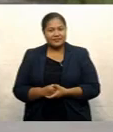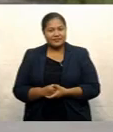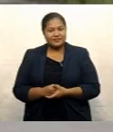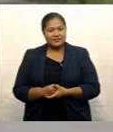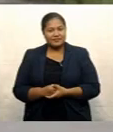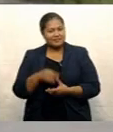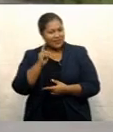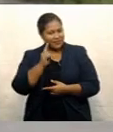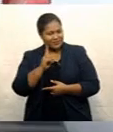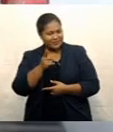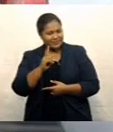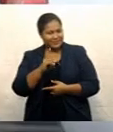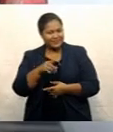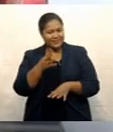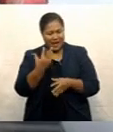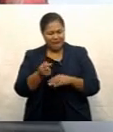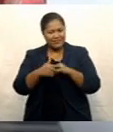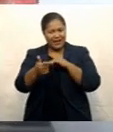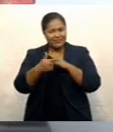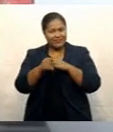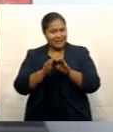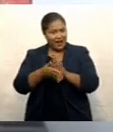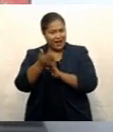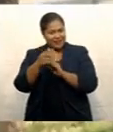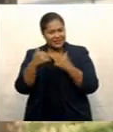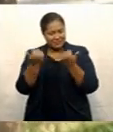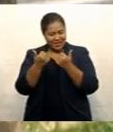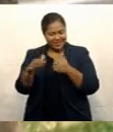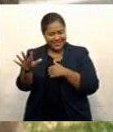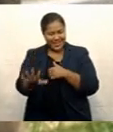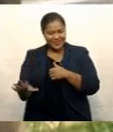And alert level at the highest for many areas.